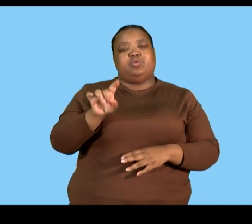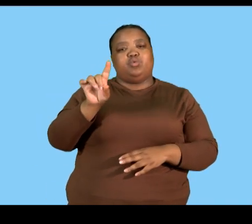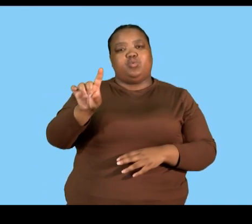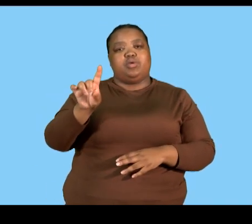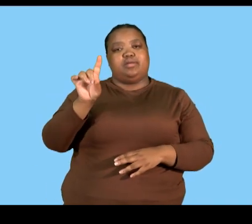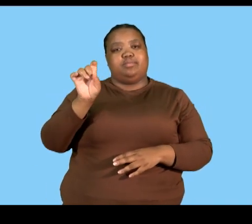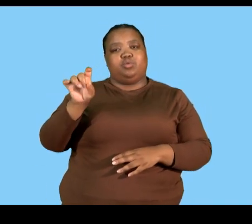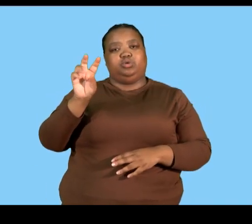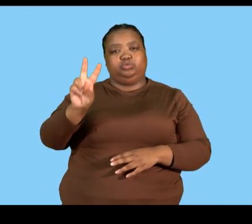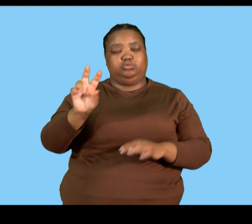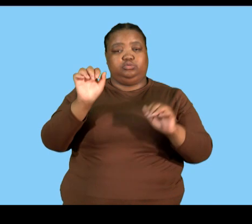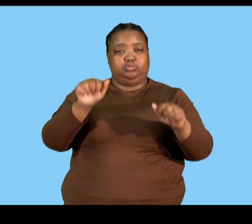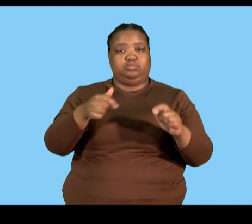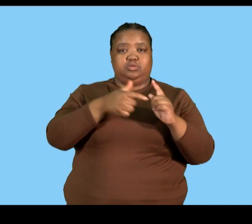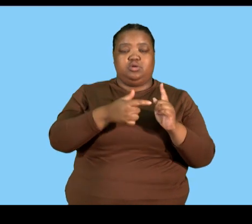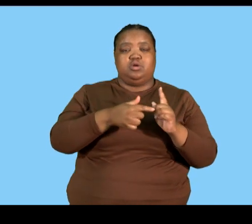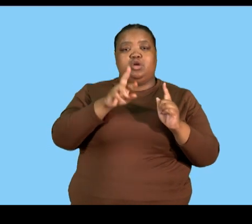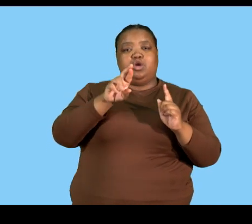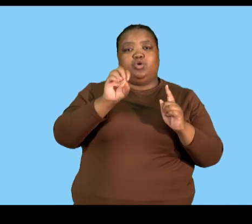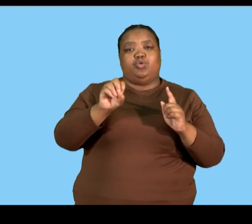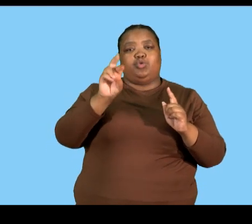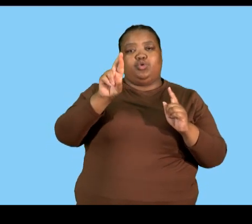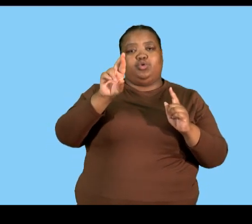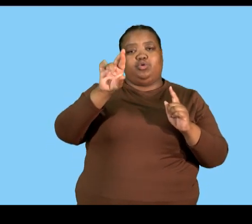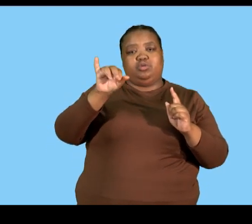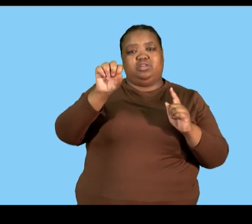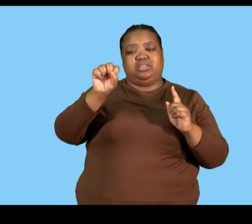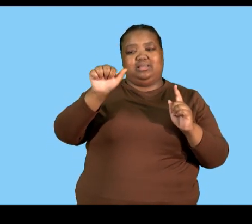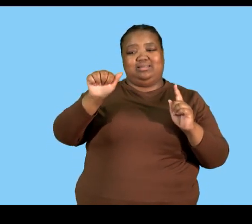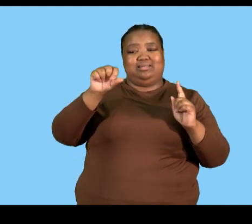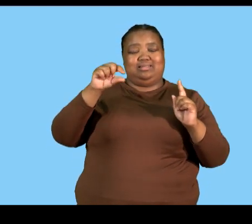4.1.2. Rorisan claimed that she has withdrawn